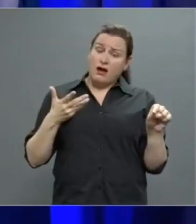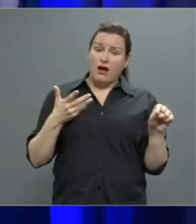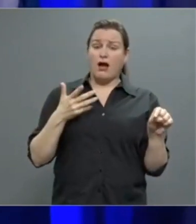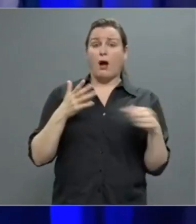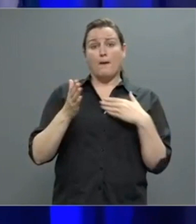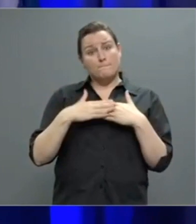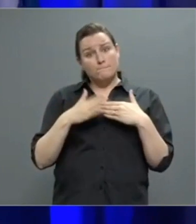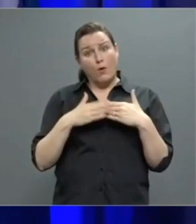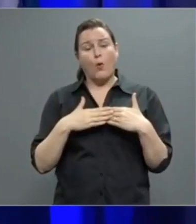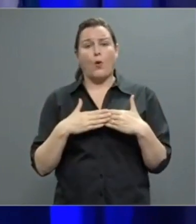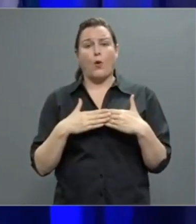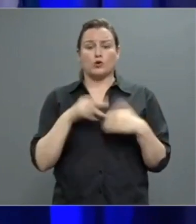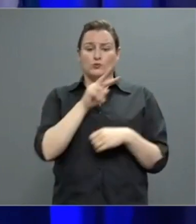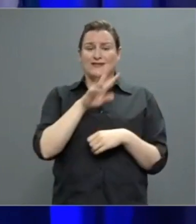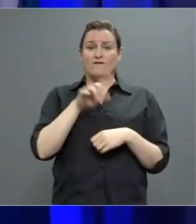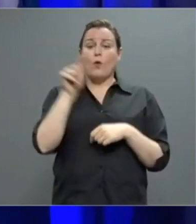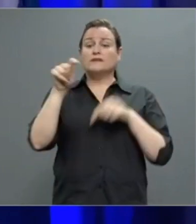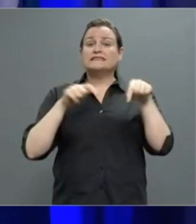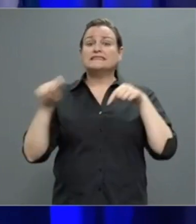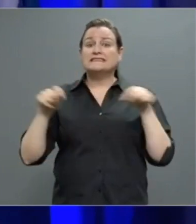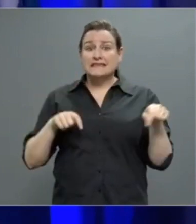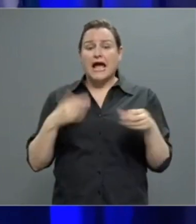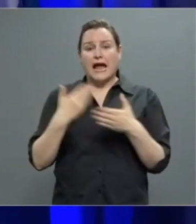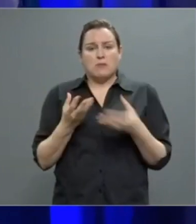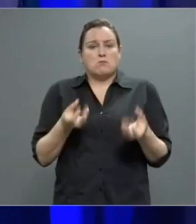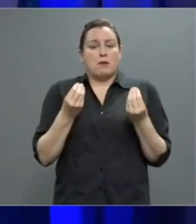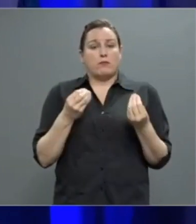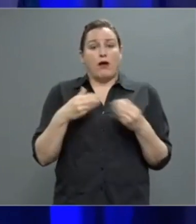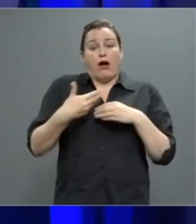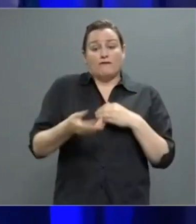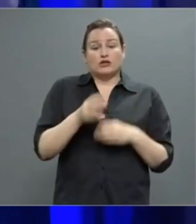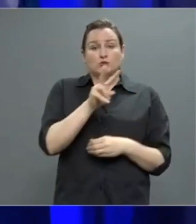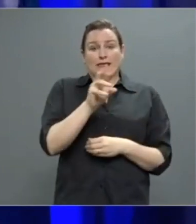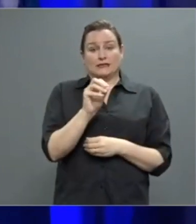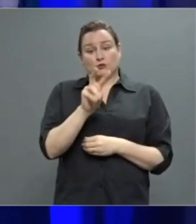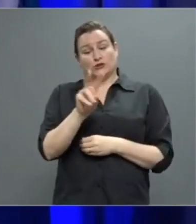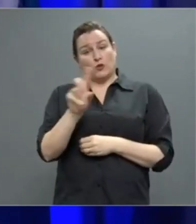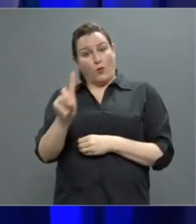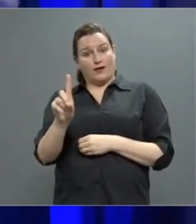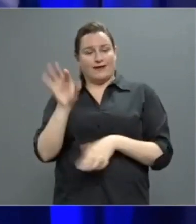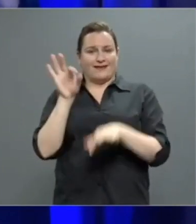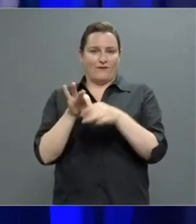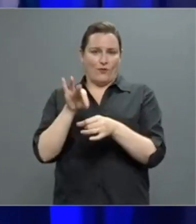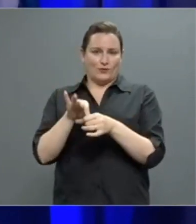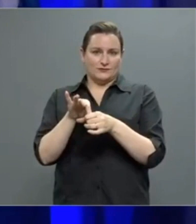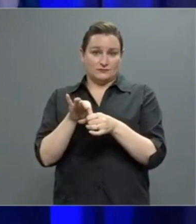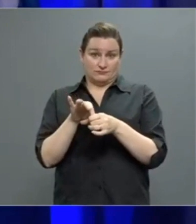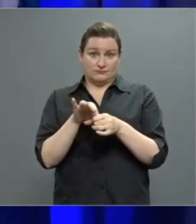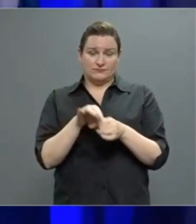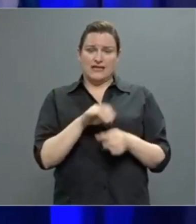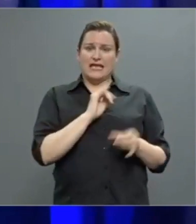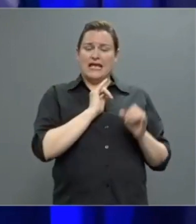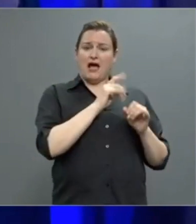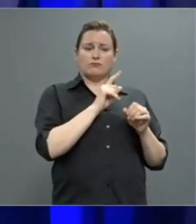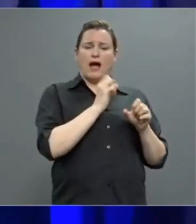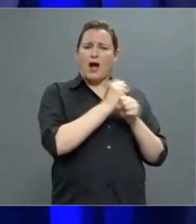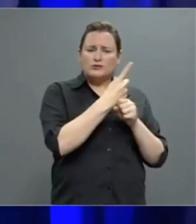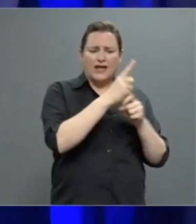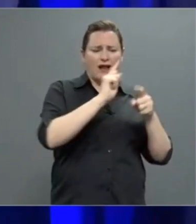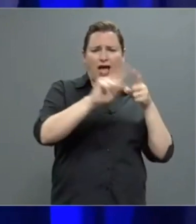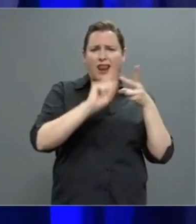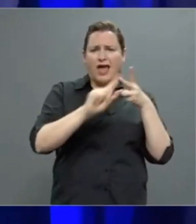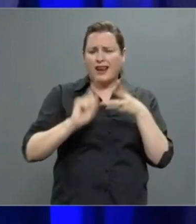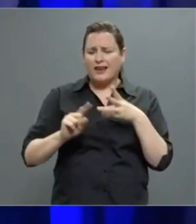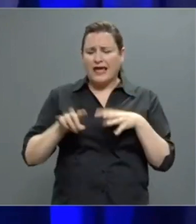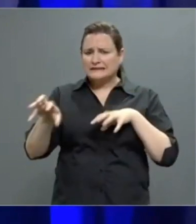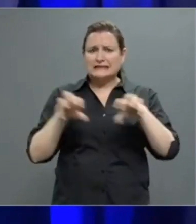councils after the 2021 elections. 5 of them are in Gauteng, 11 are in the Northern Cape, and 3 are in the Eastern